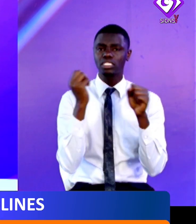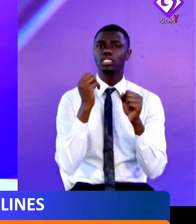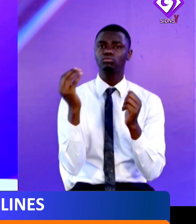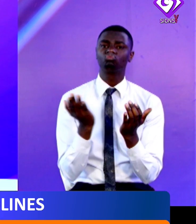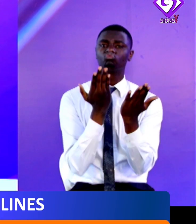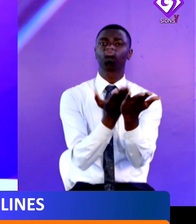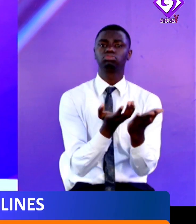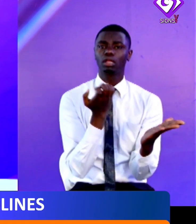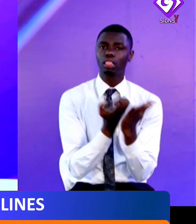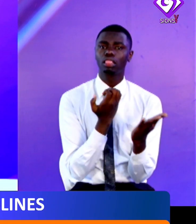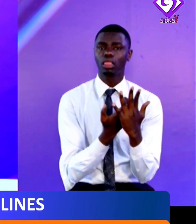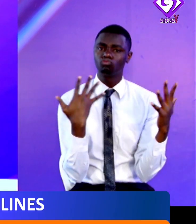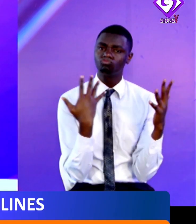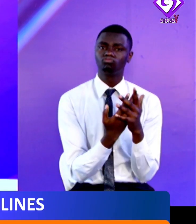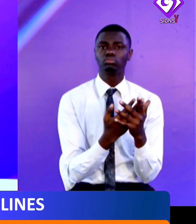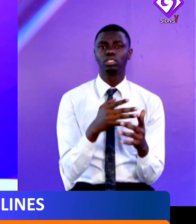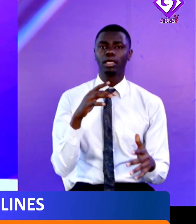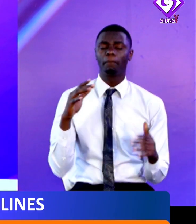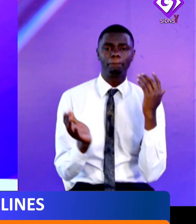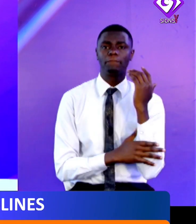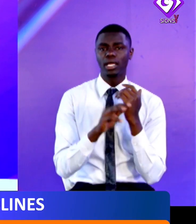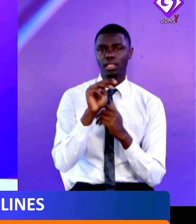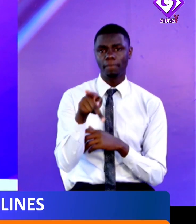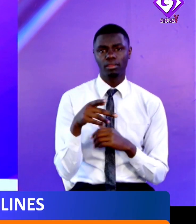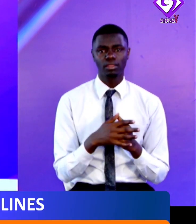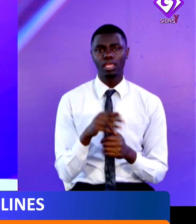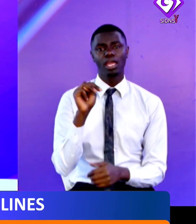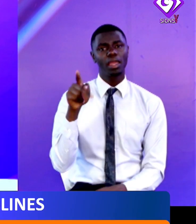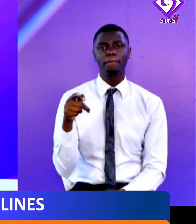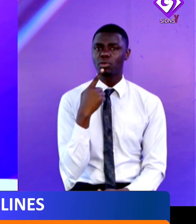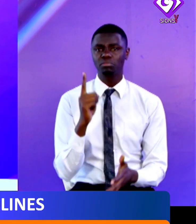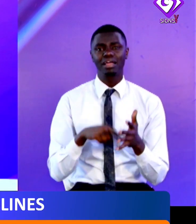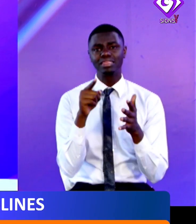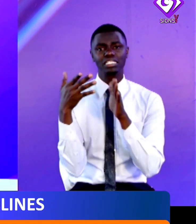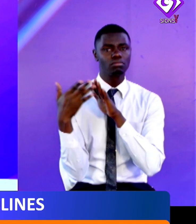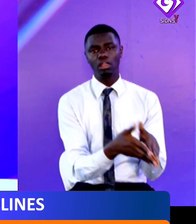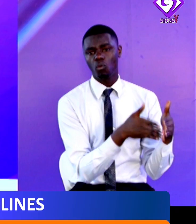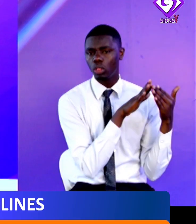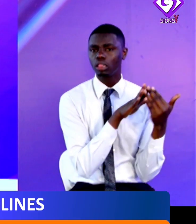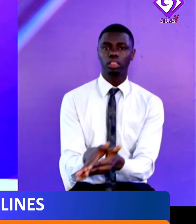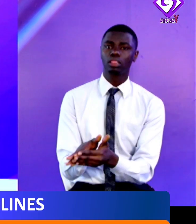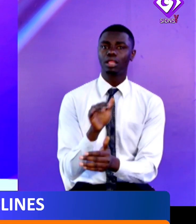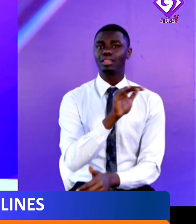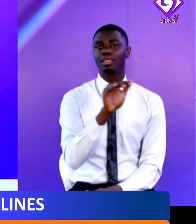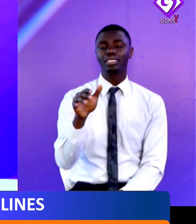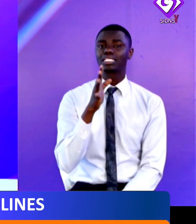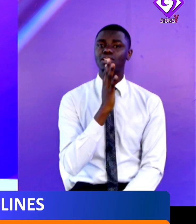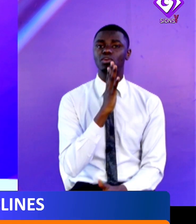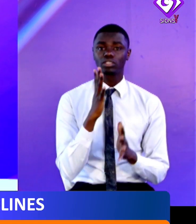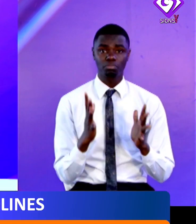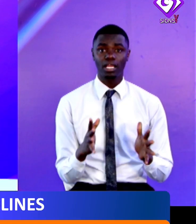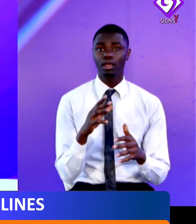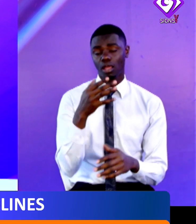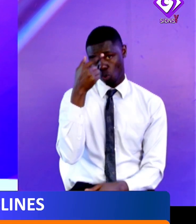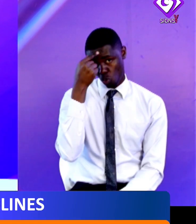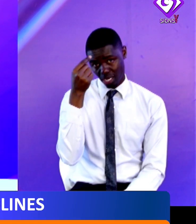charge rogue MPs. Now this is after the MPs now are claiming this is sabotage, and they are calling the House speakers, Moses Wetangula,